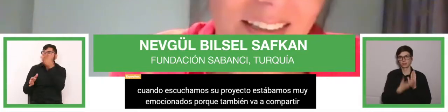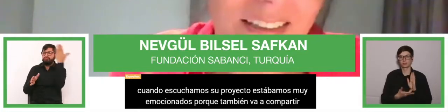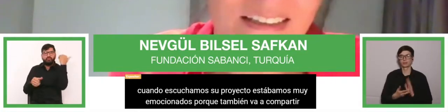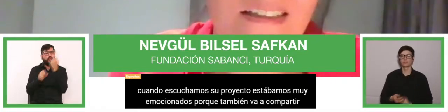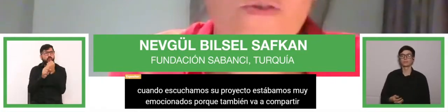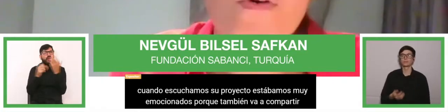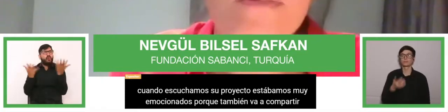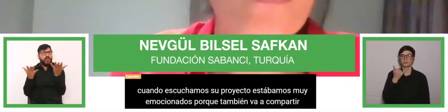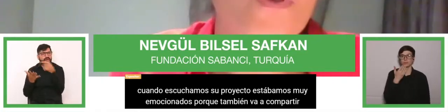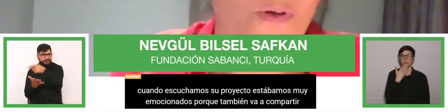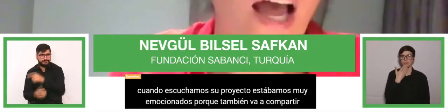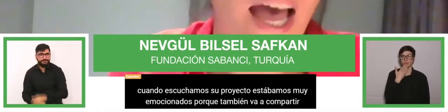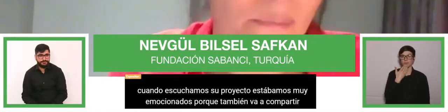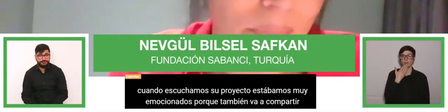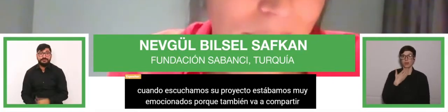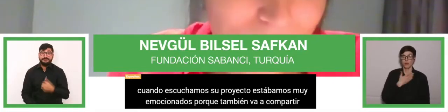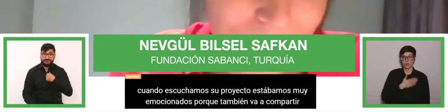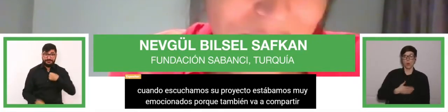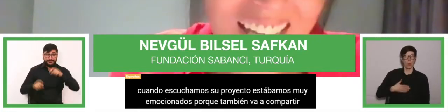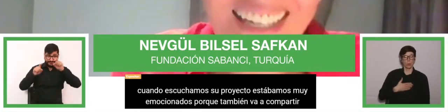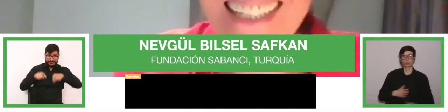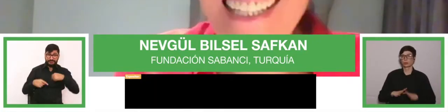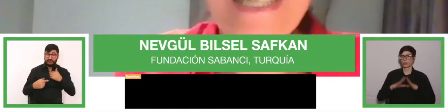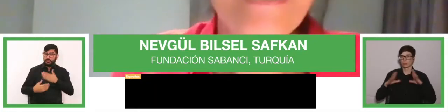liked the storybook app